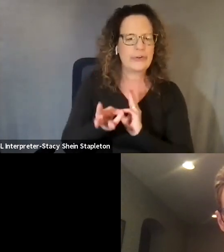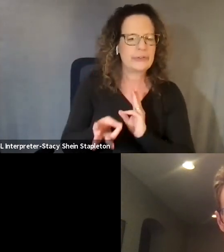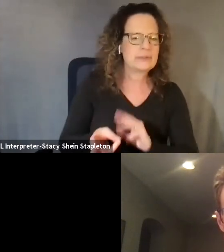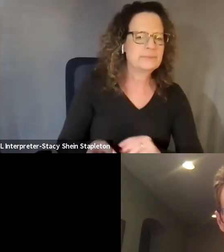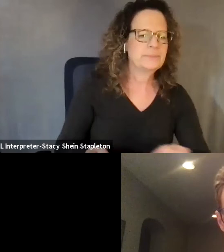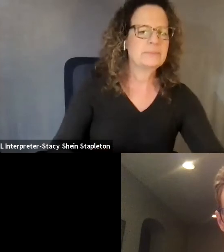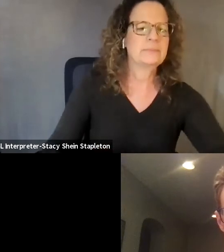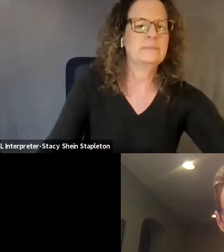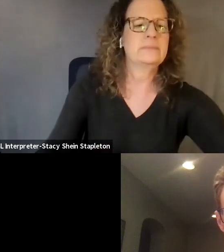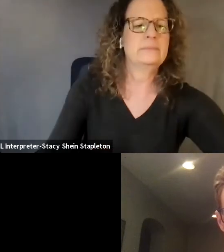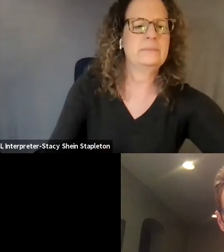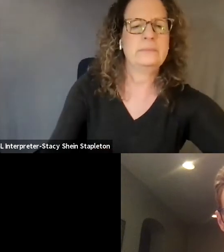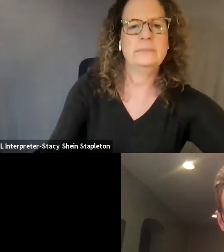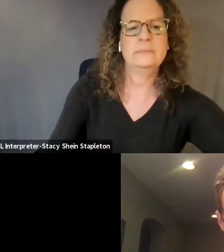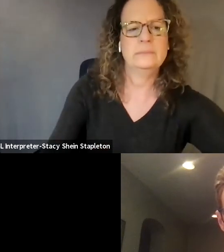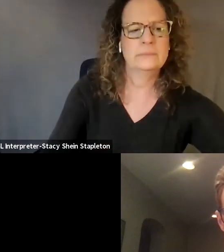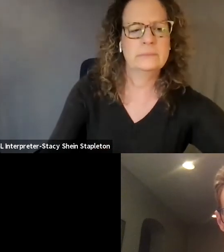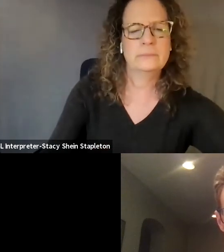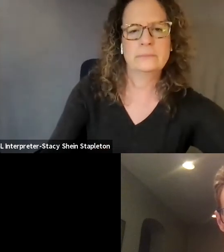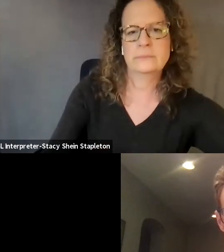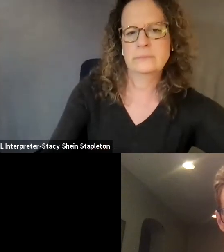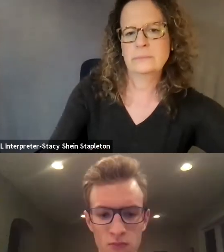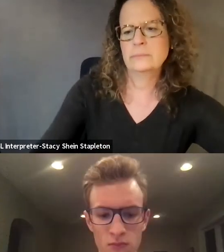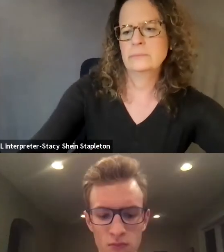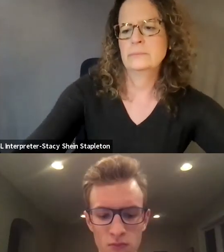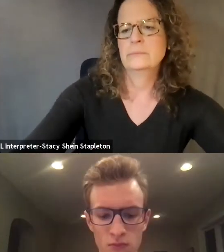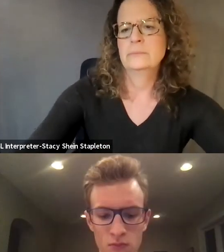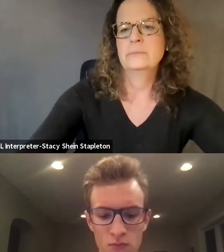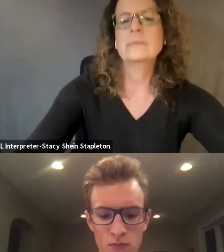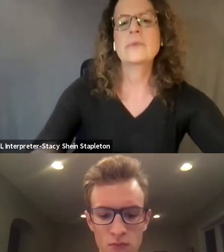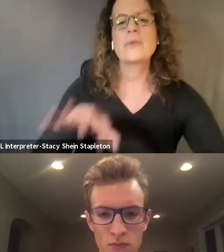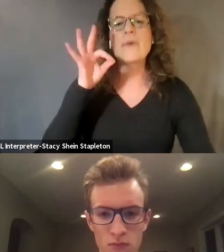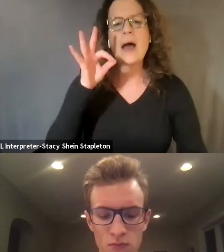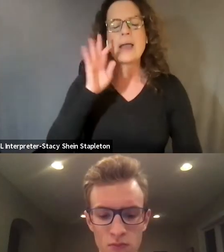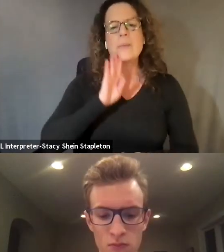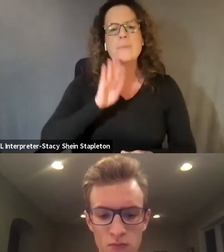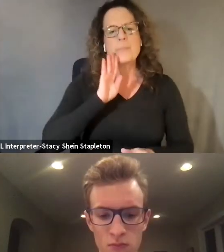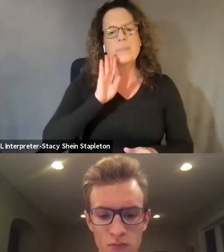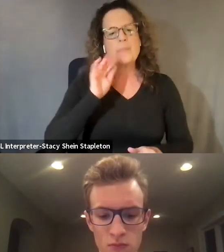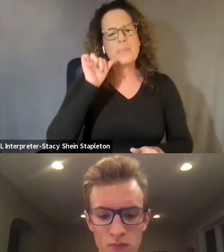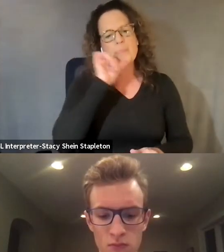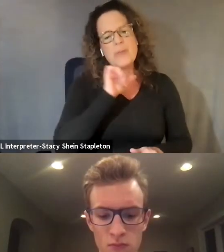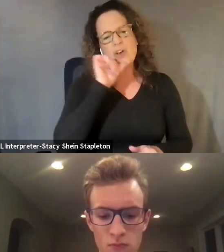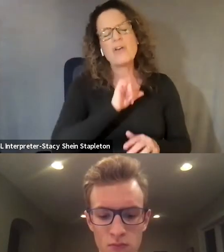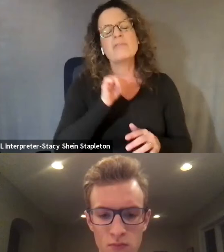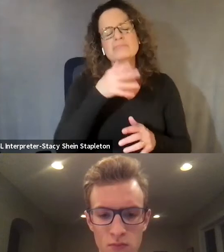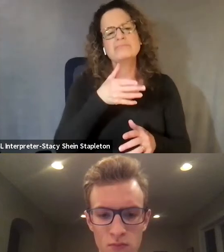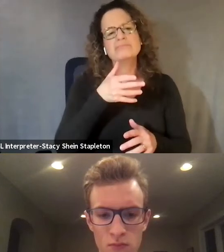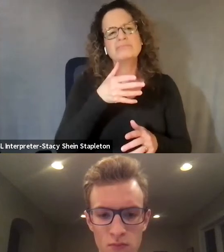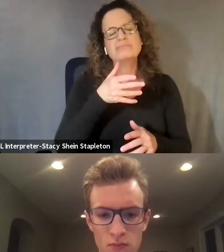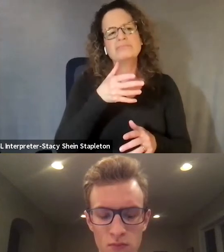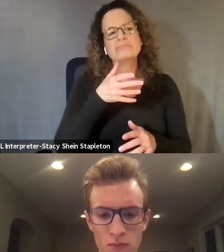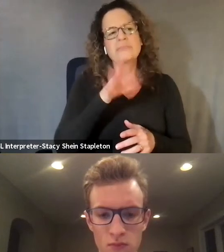fantastic question. And if you find beer companies that are responsible and trying to do the right thing, it makes beer drinking even more